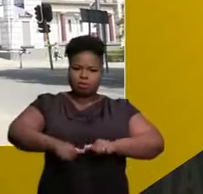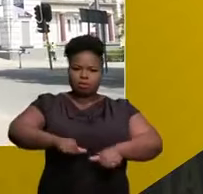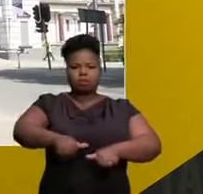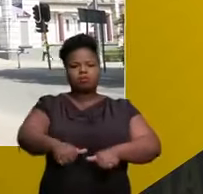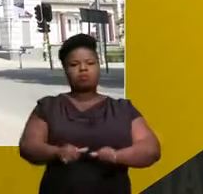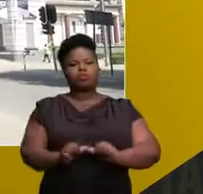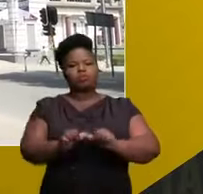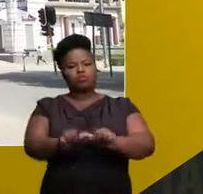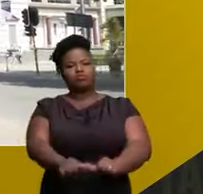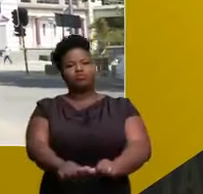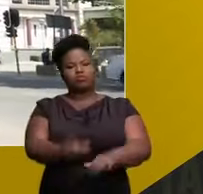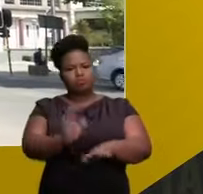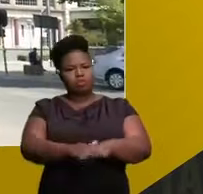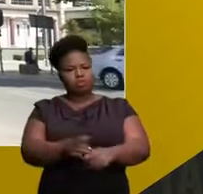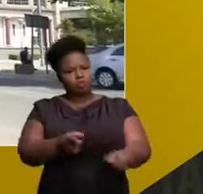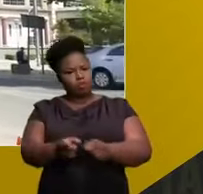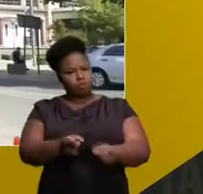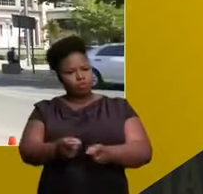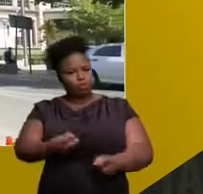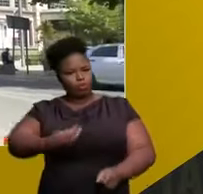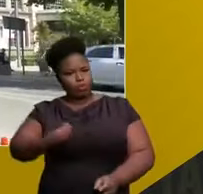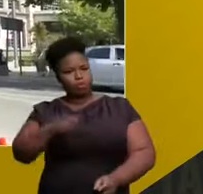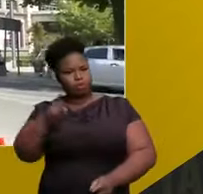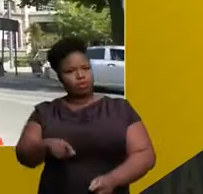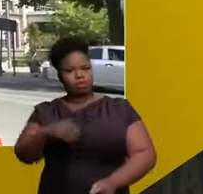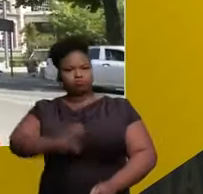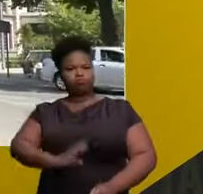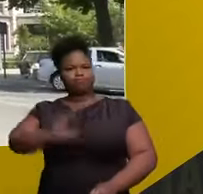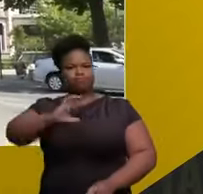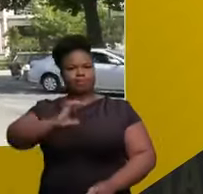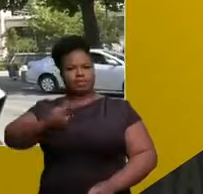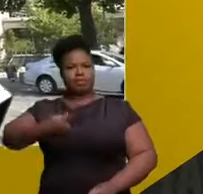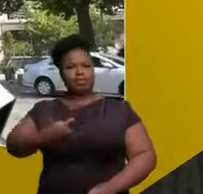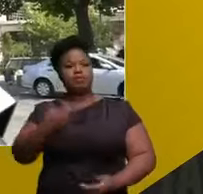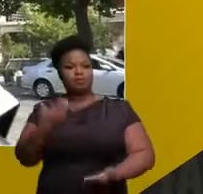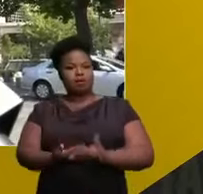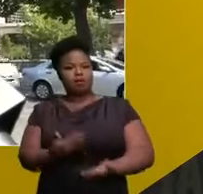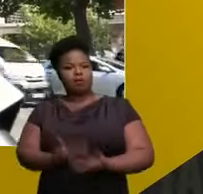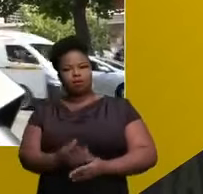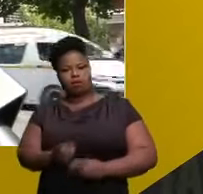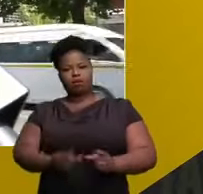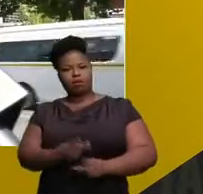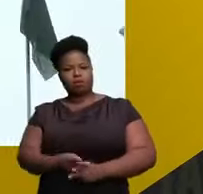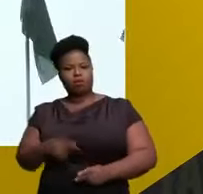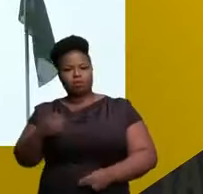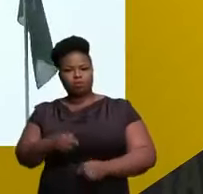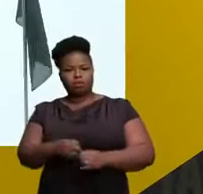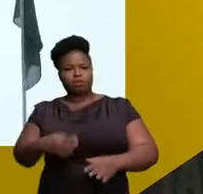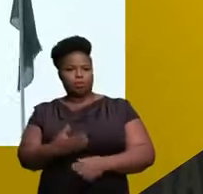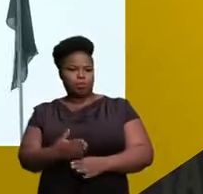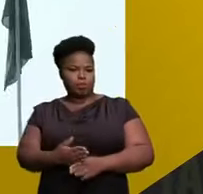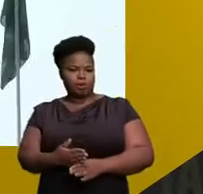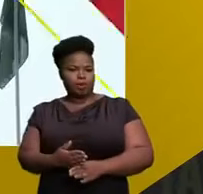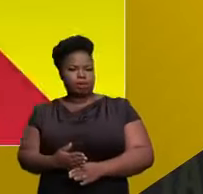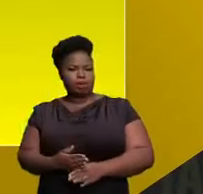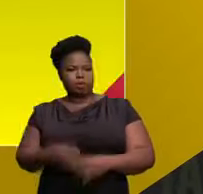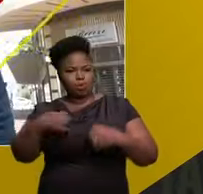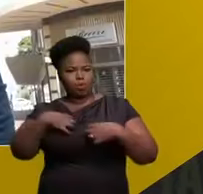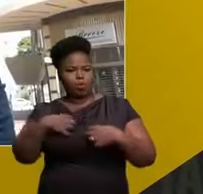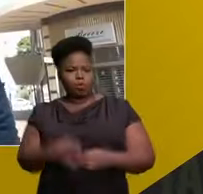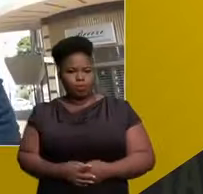a leap of faith, you know, take control as the youth, to have confidence, self-confidence, and start working on our